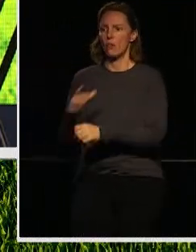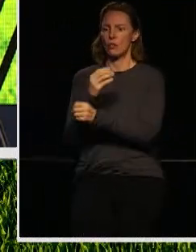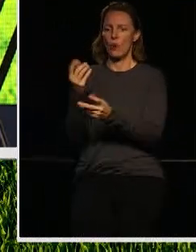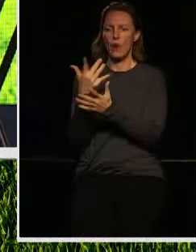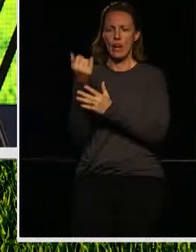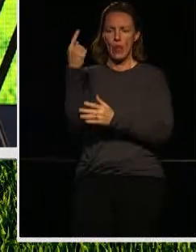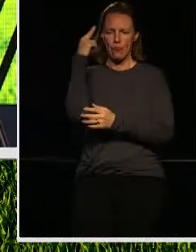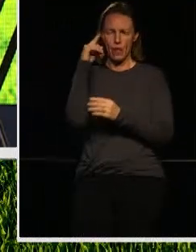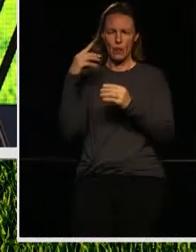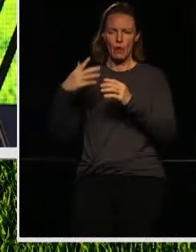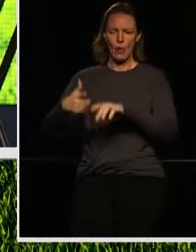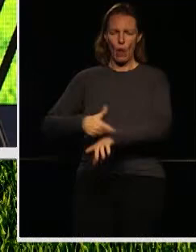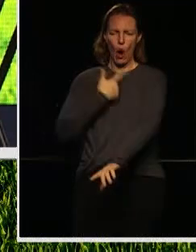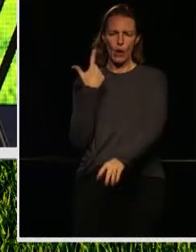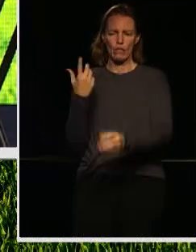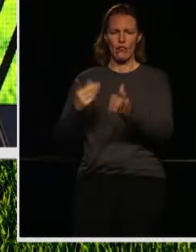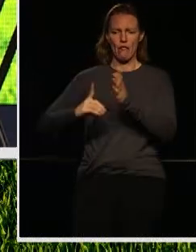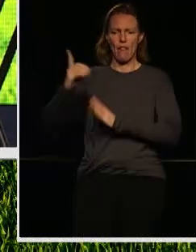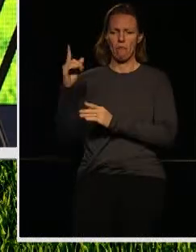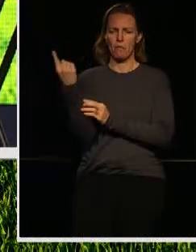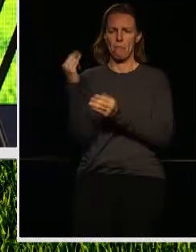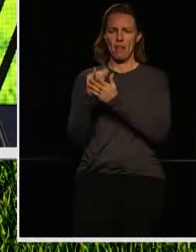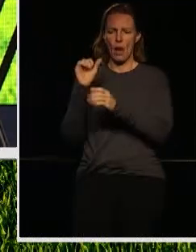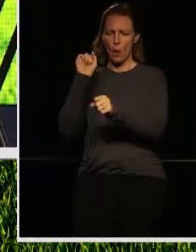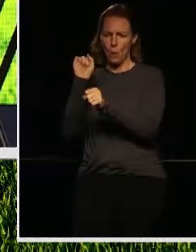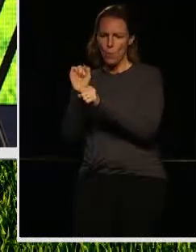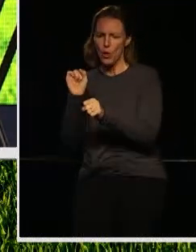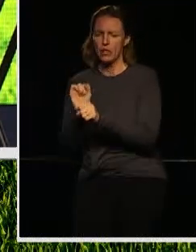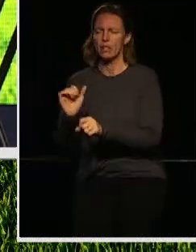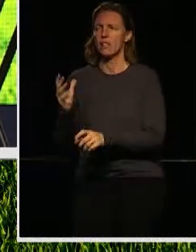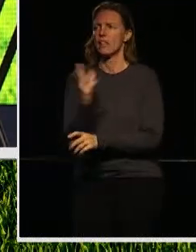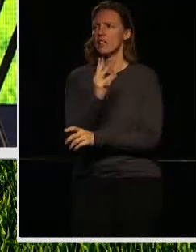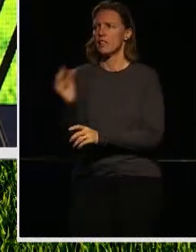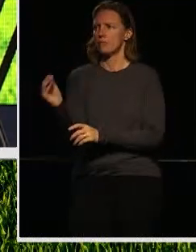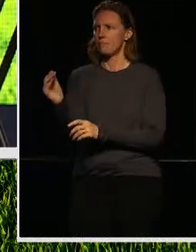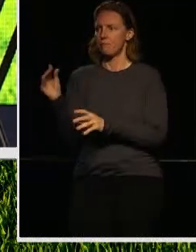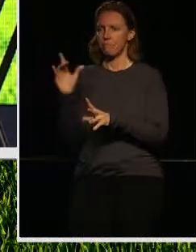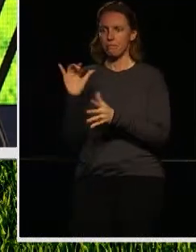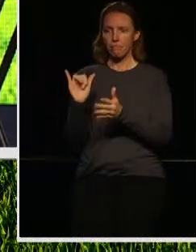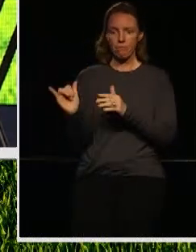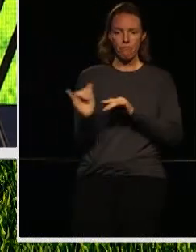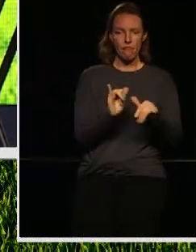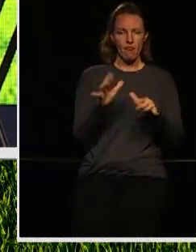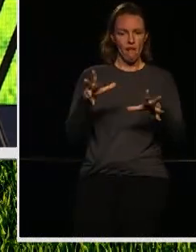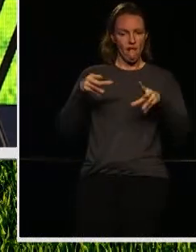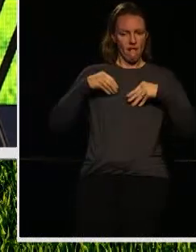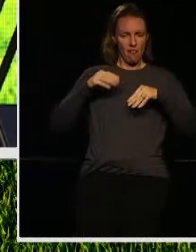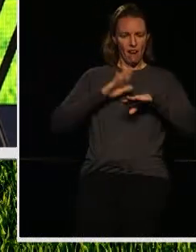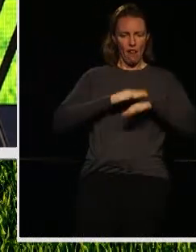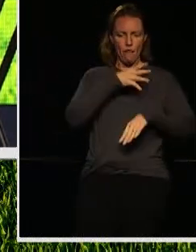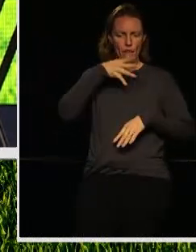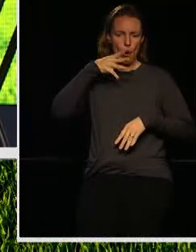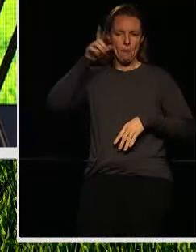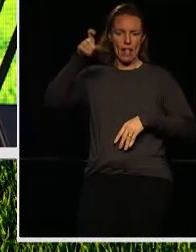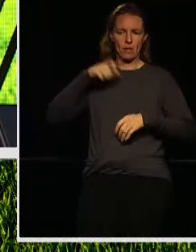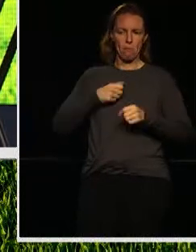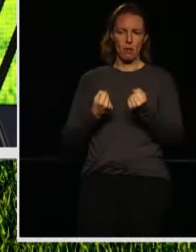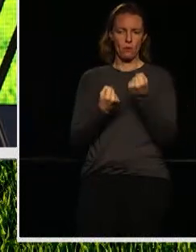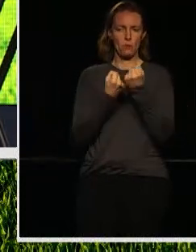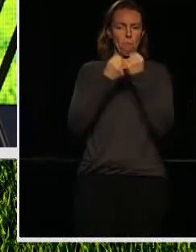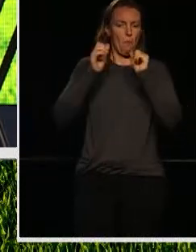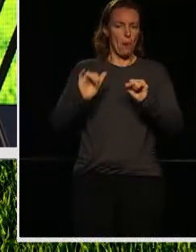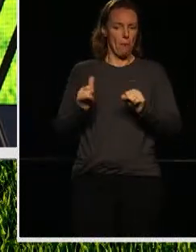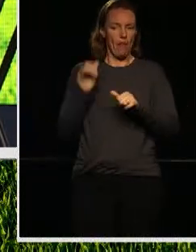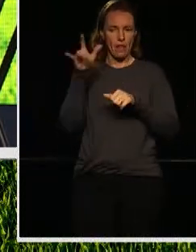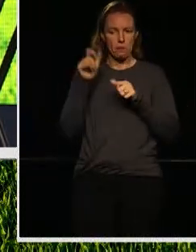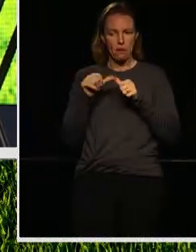think it will to develop something that works. And on top of it, we're talking about adoption on farm. It has to be supportable, it has to be